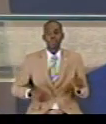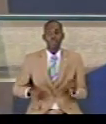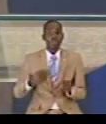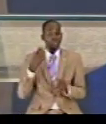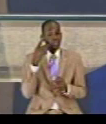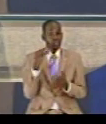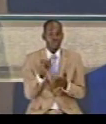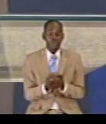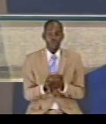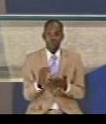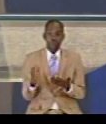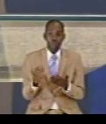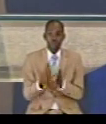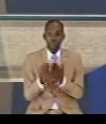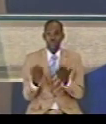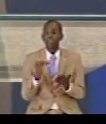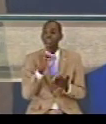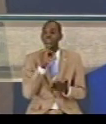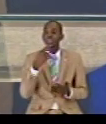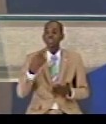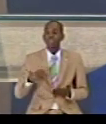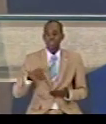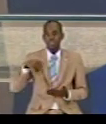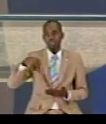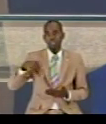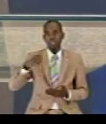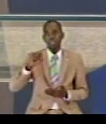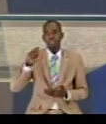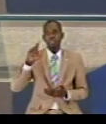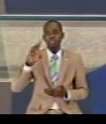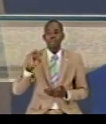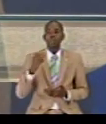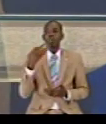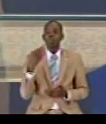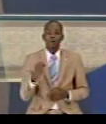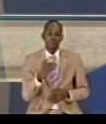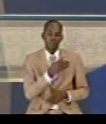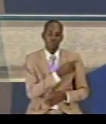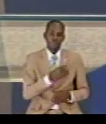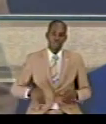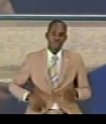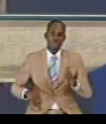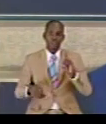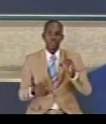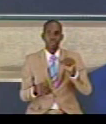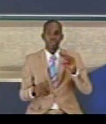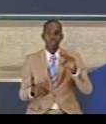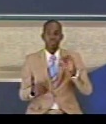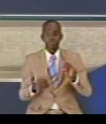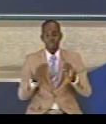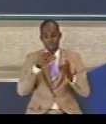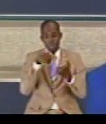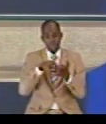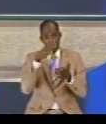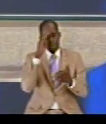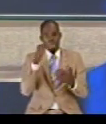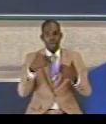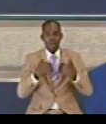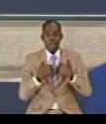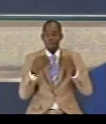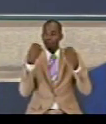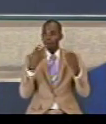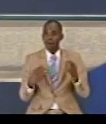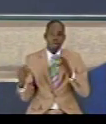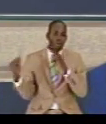of David, a king. Many battles to fight, many things to look into, and yet it says,